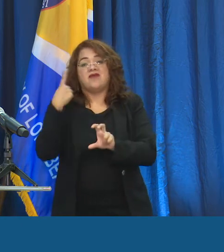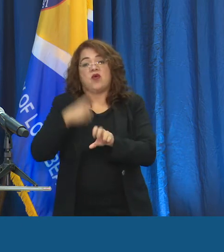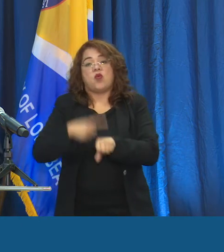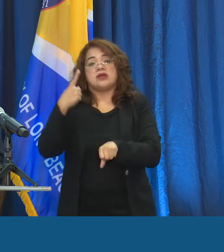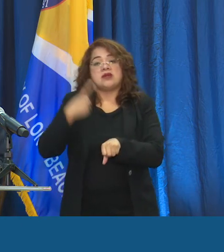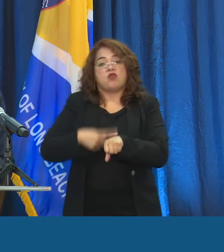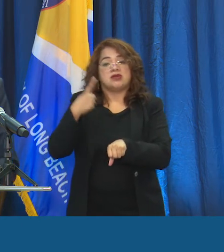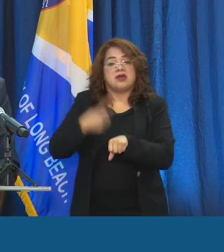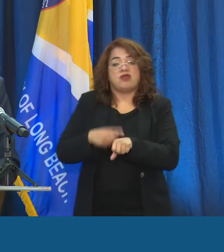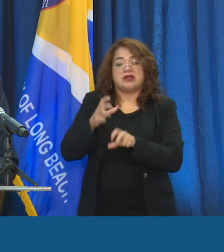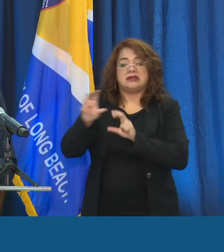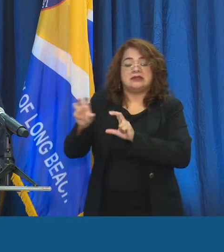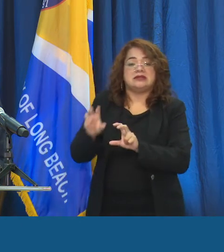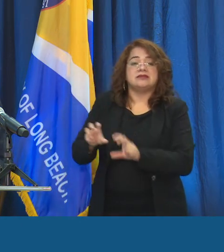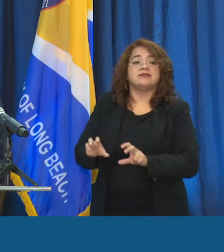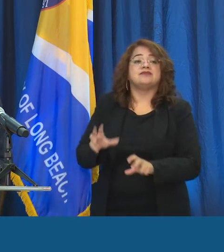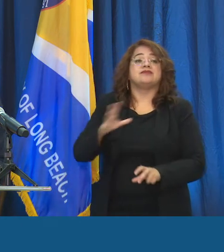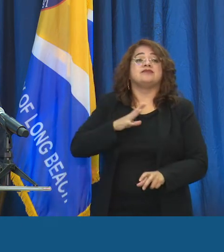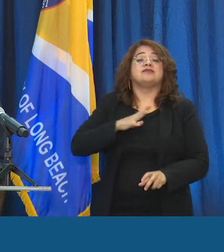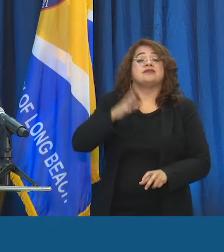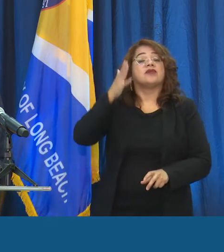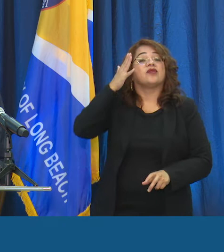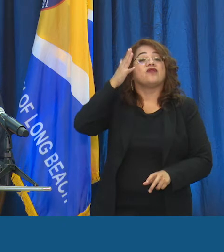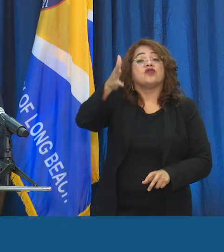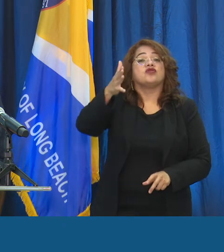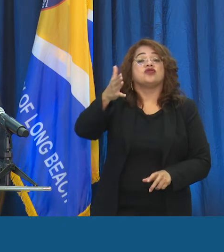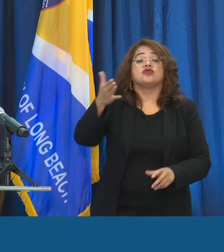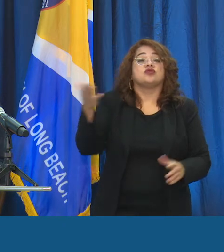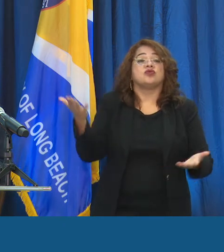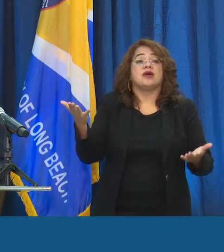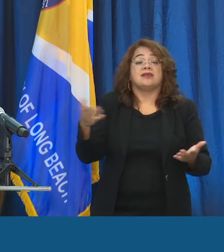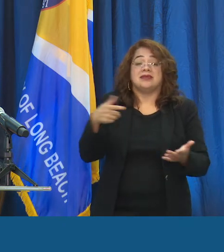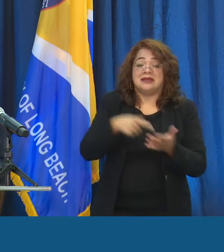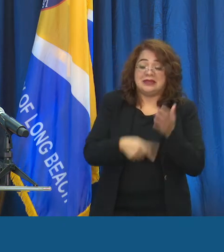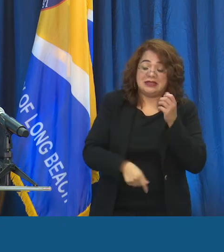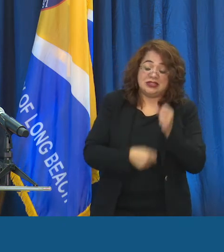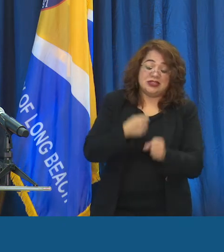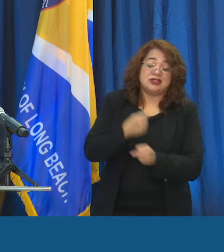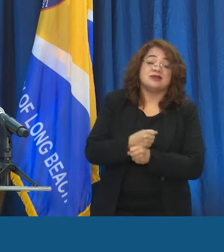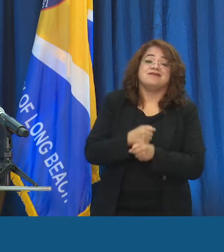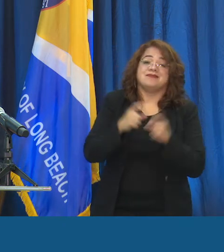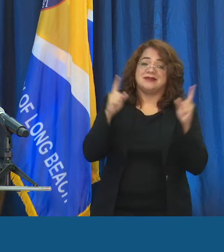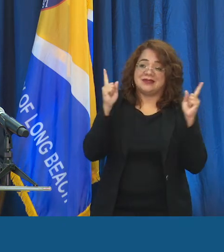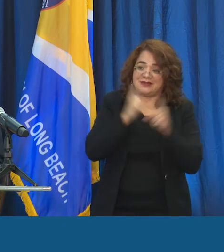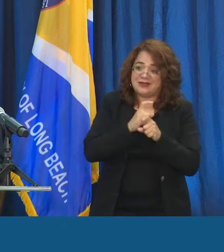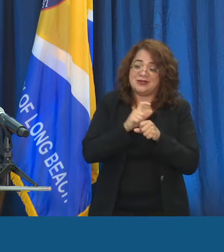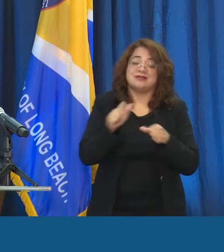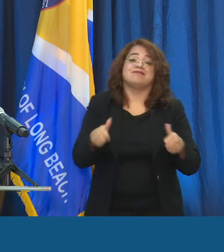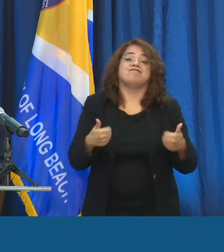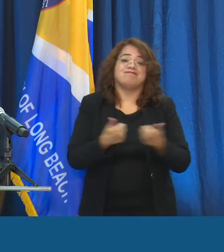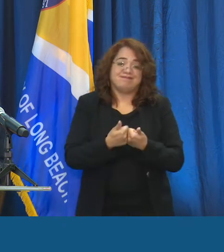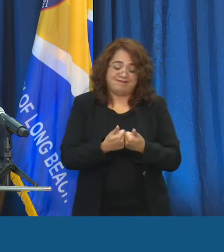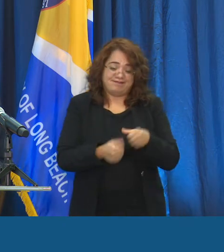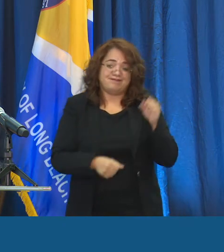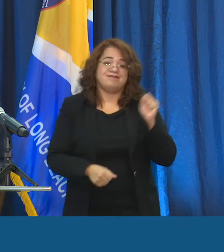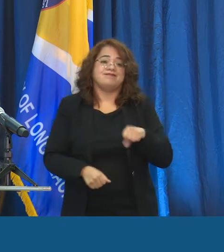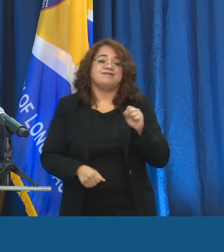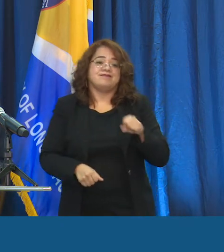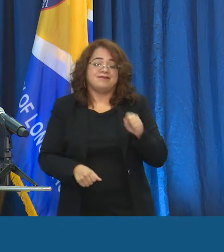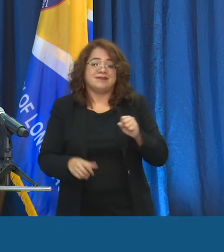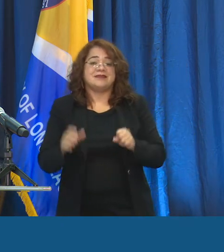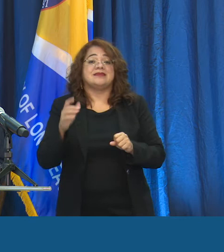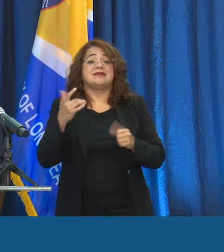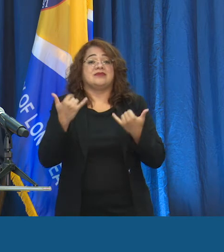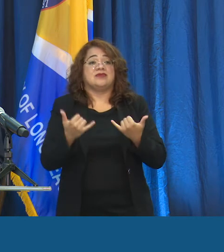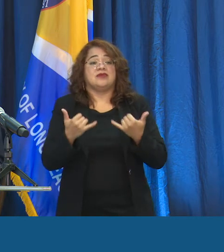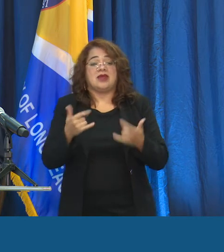And so what does the future look like? While this year is going to be very difficult, we have challenges ahead. We are still doing our estimates, and